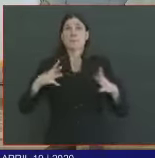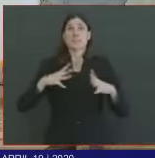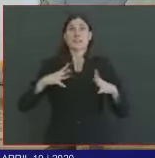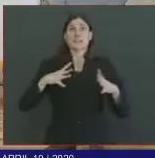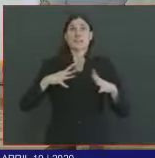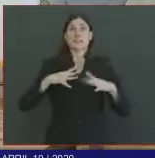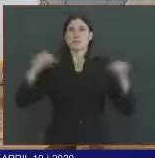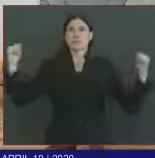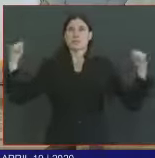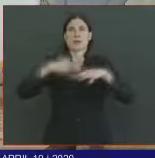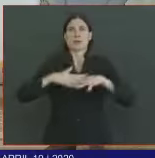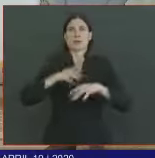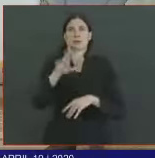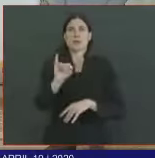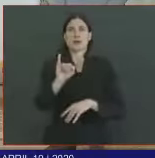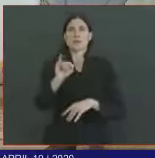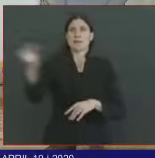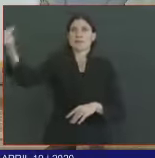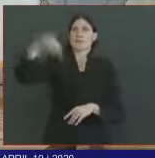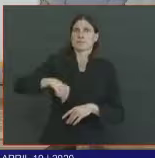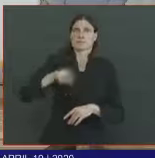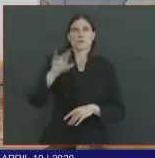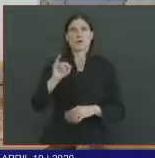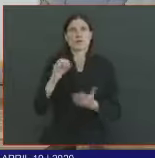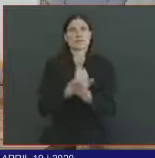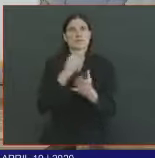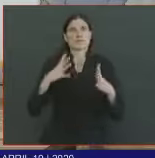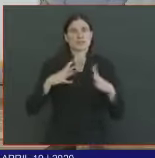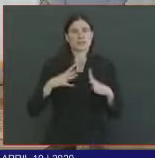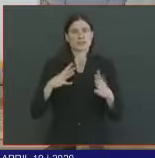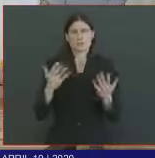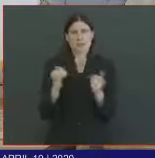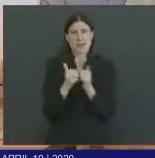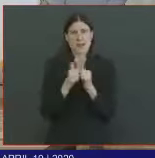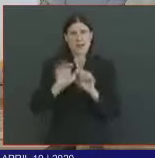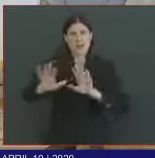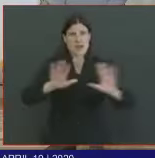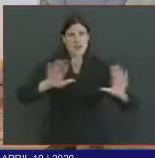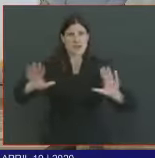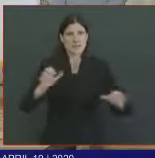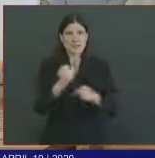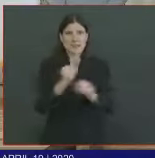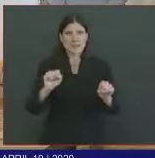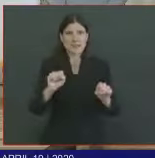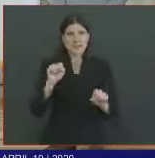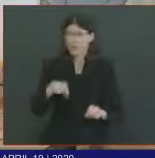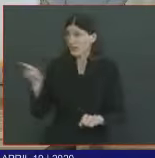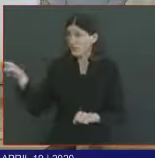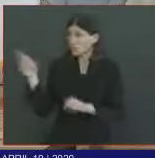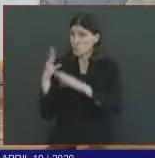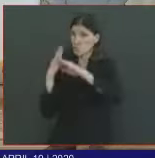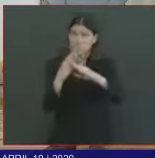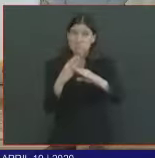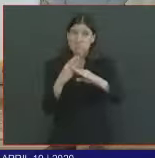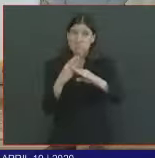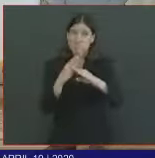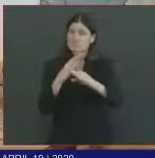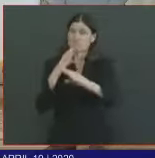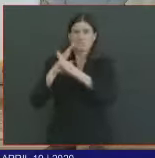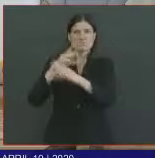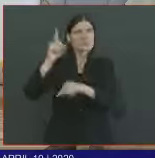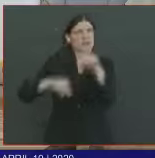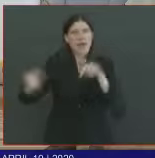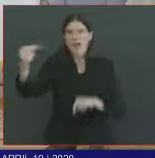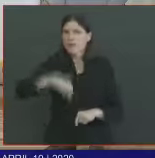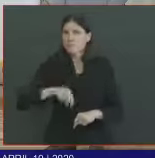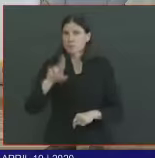Islanders safe and the domestic travel resumers from not coming? Yeah, it's an excellent question. And again, similar to the